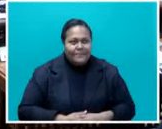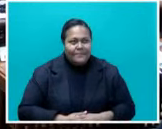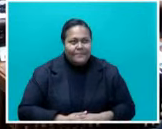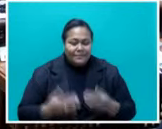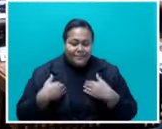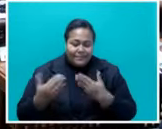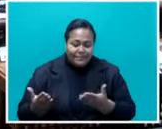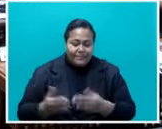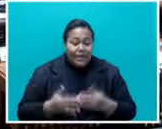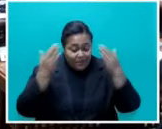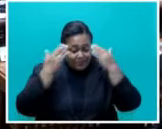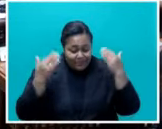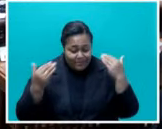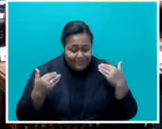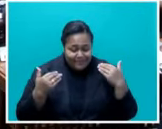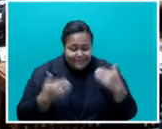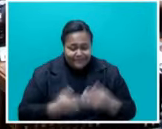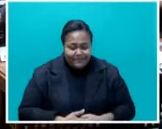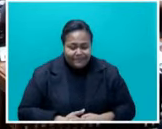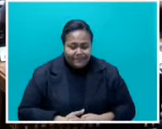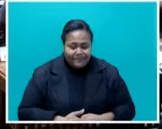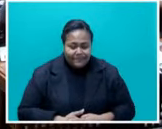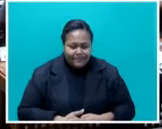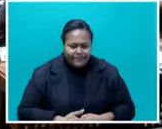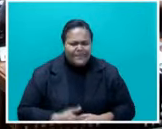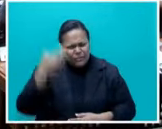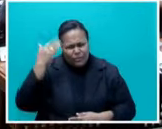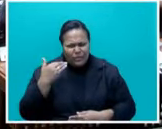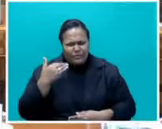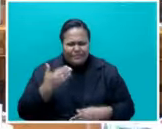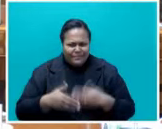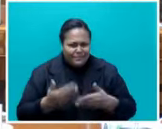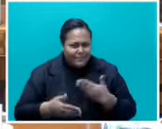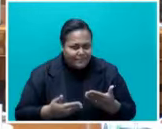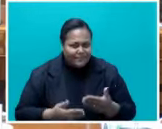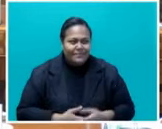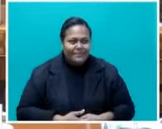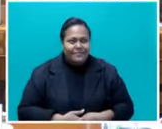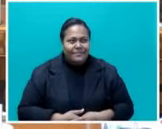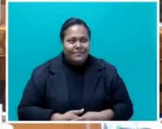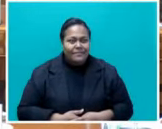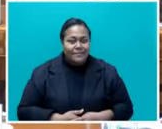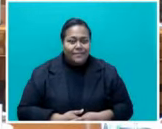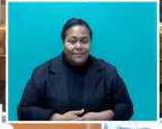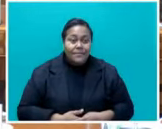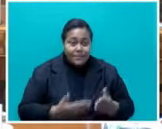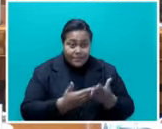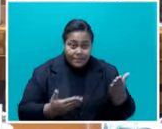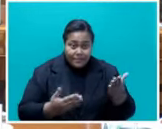Mr. Speaker, sir, I intend to be brief, but essentially, Mr. Speaker, sir, this particular